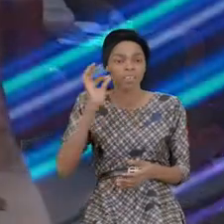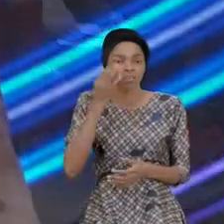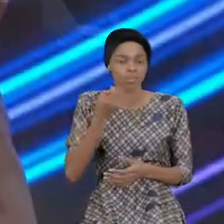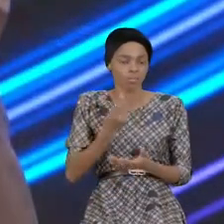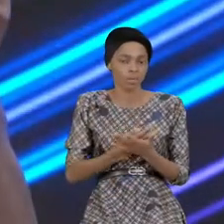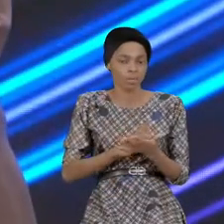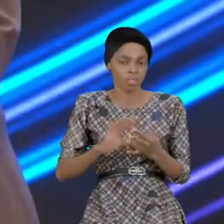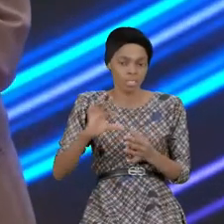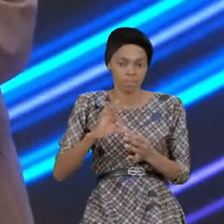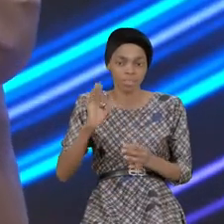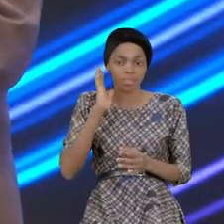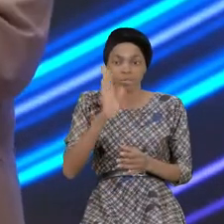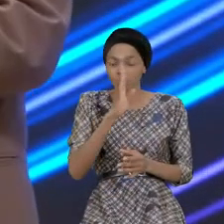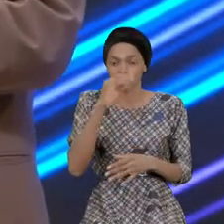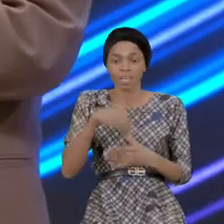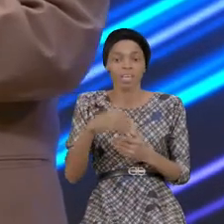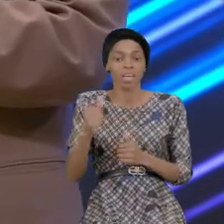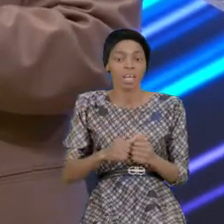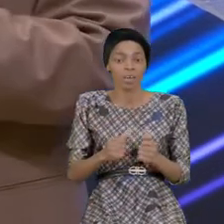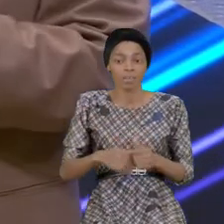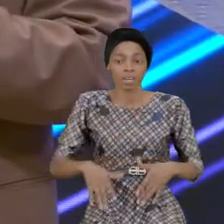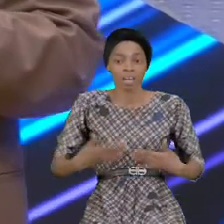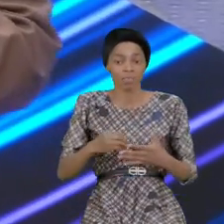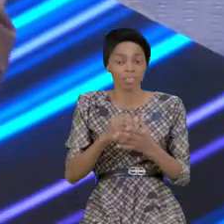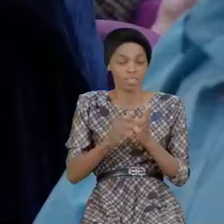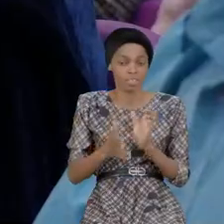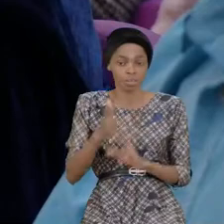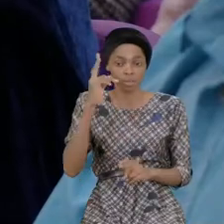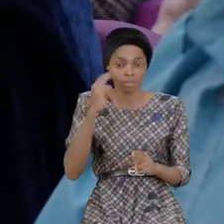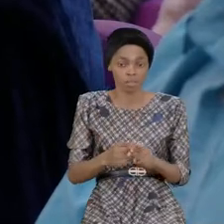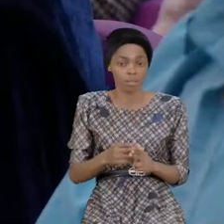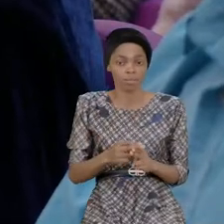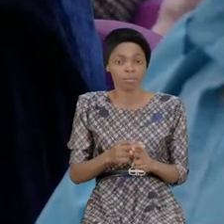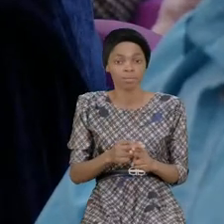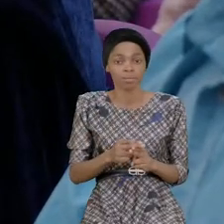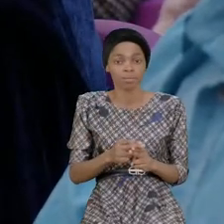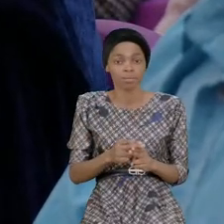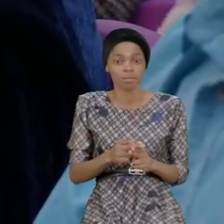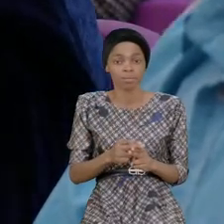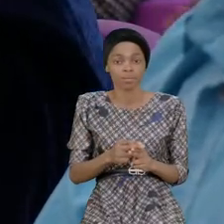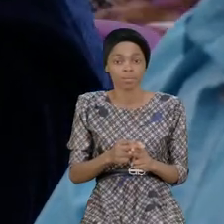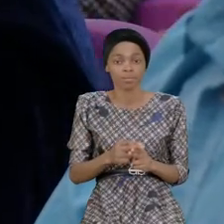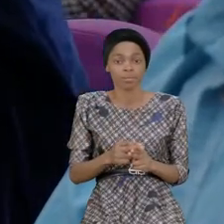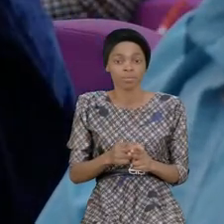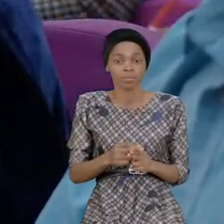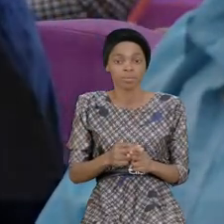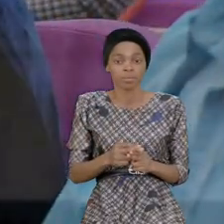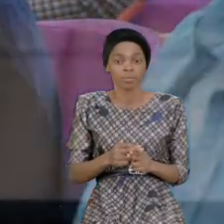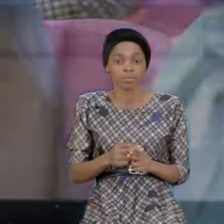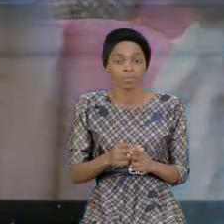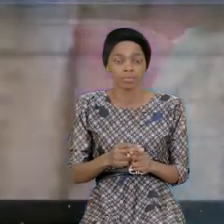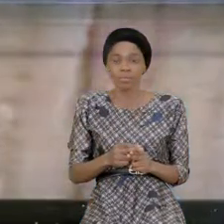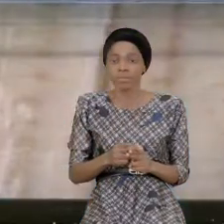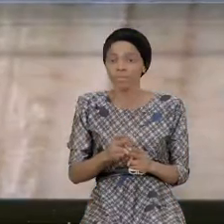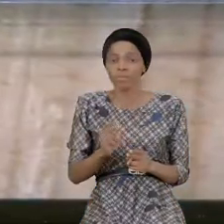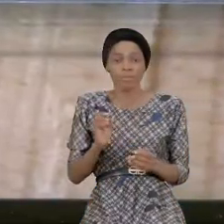Spirit will be in every life in Jesus' name. We're coming to number three here. Number three